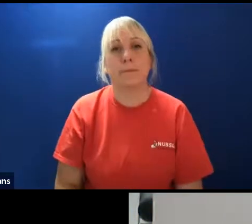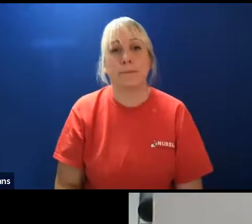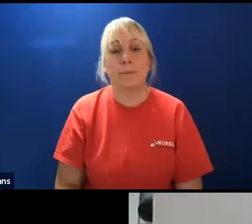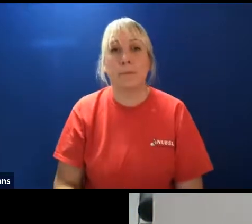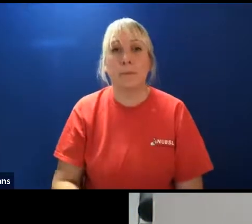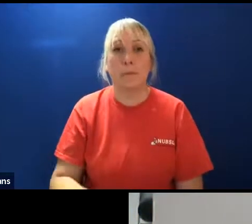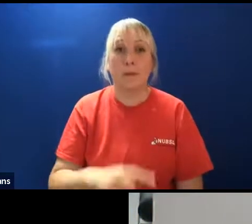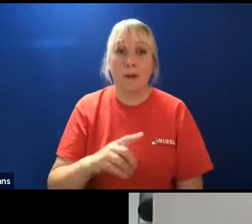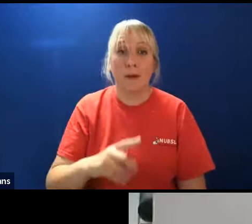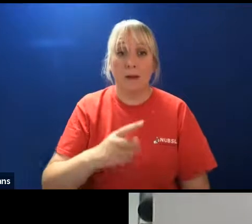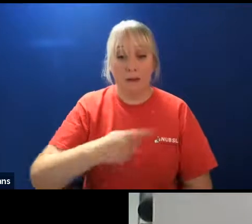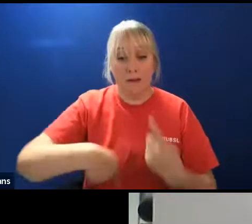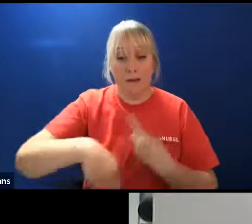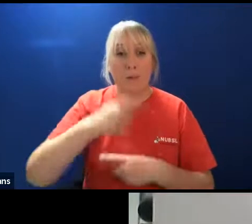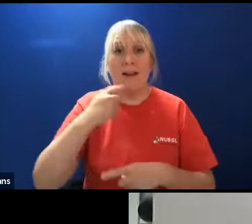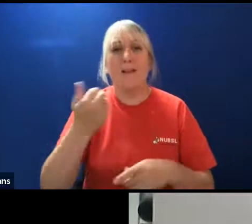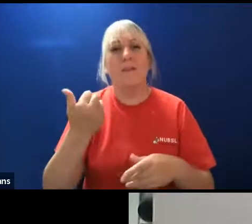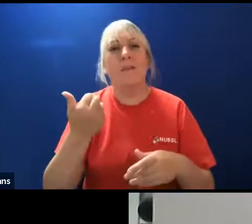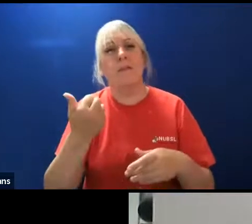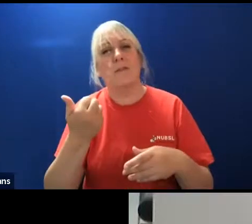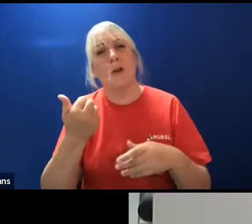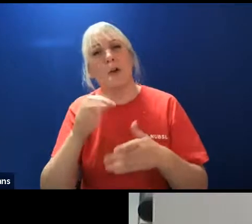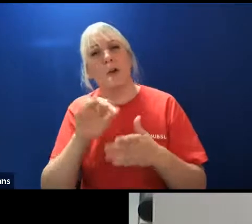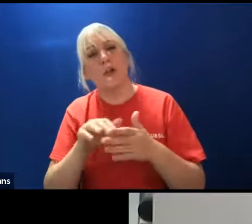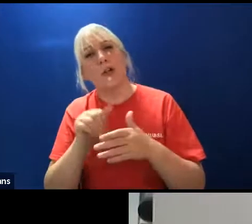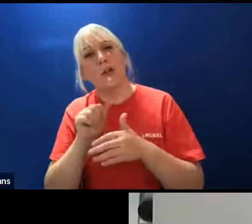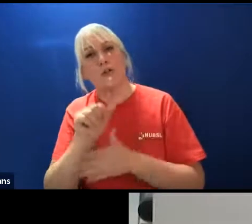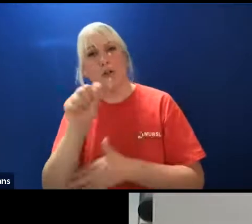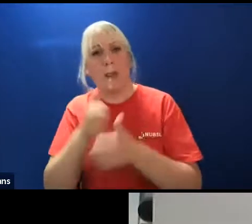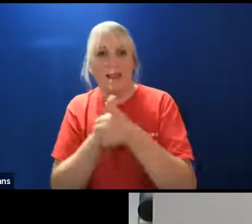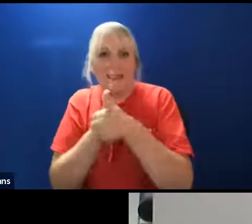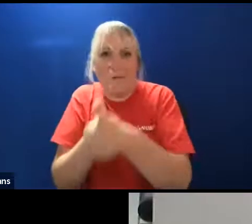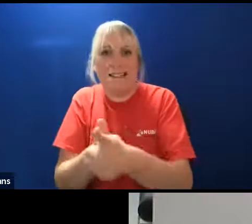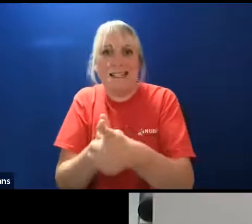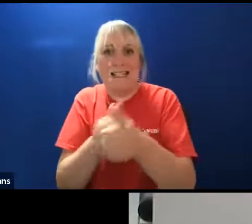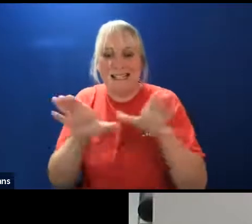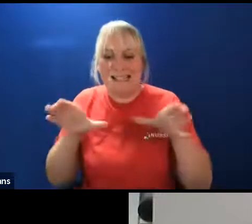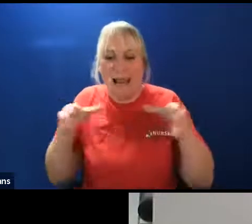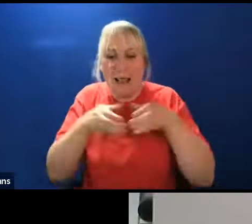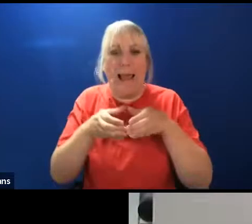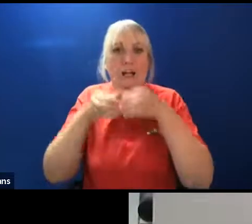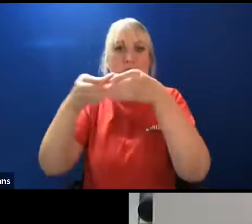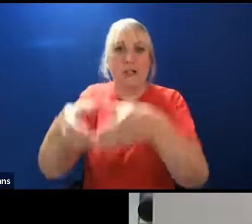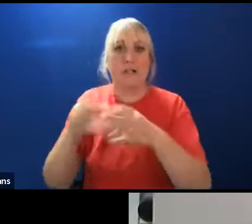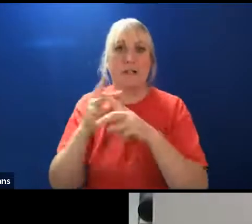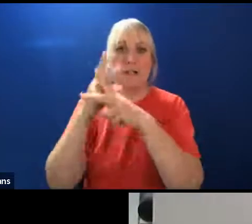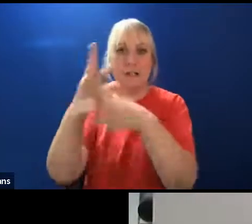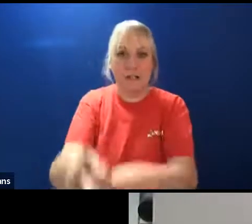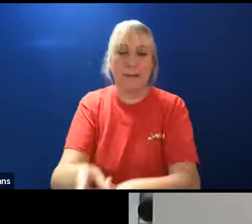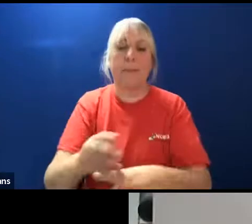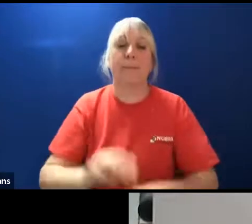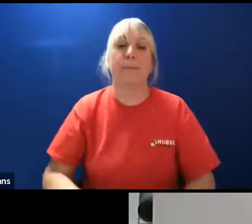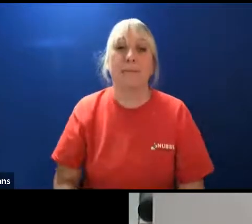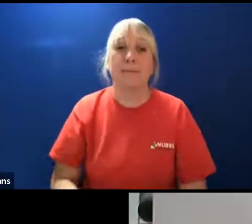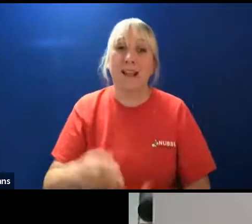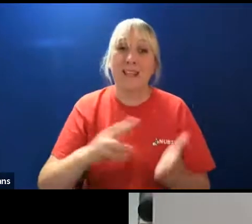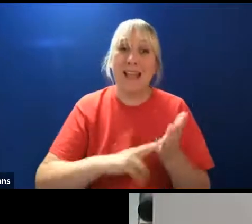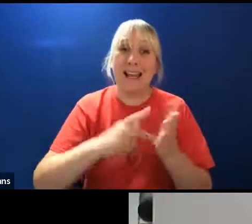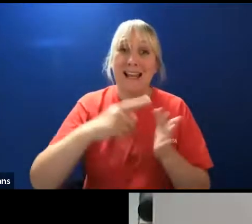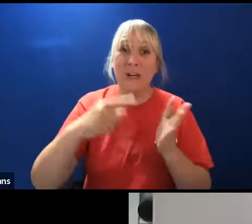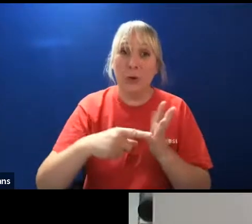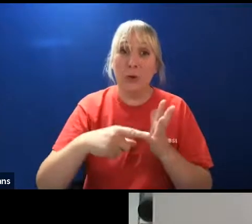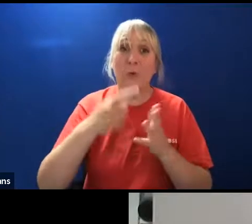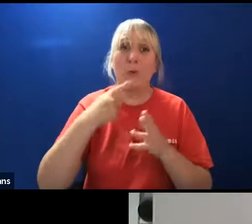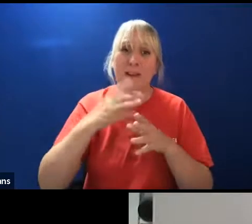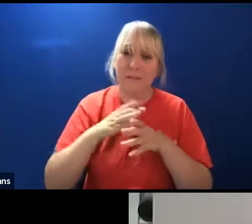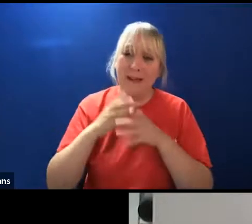solidarity delegations, which Niurka referred to in her contribution. The NEU has sent delegations now for a